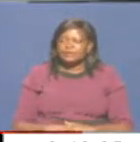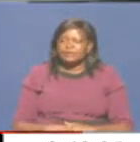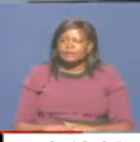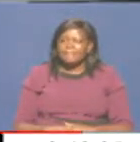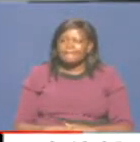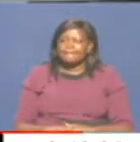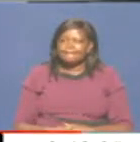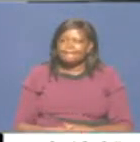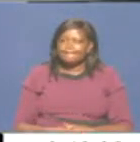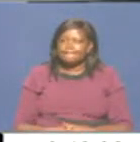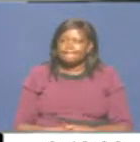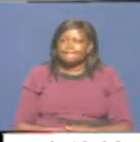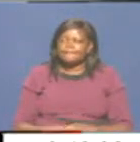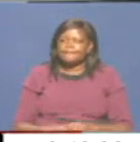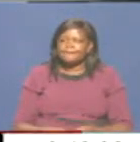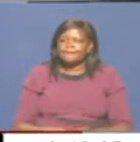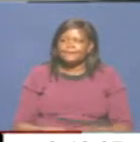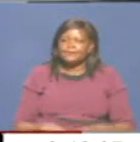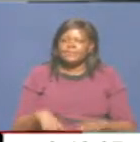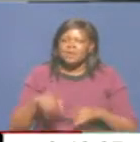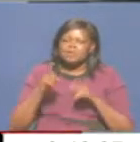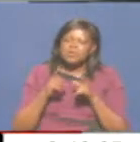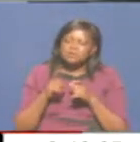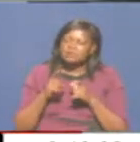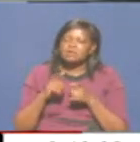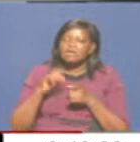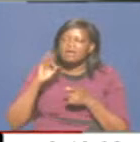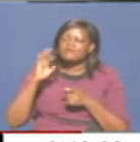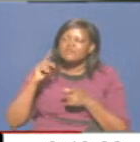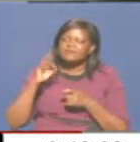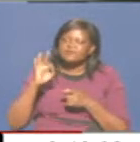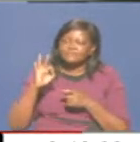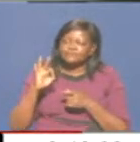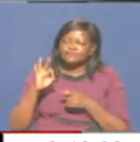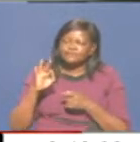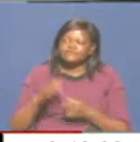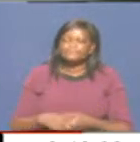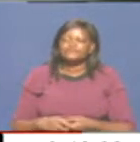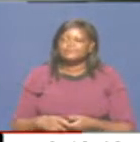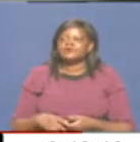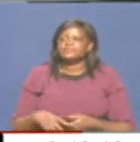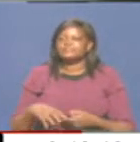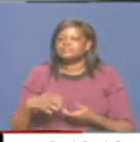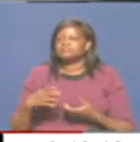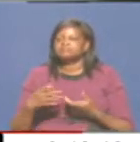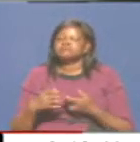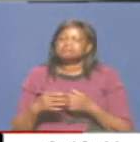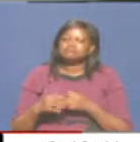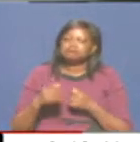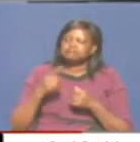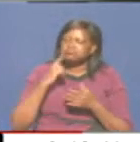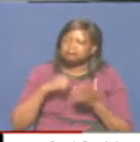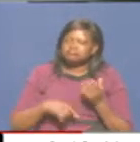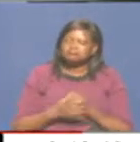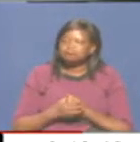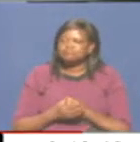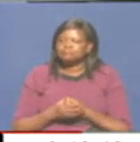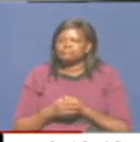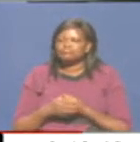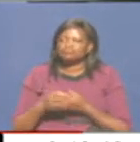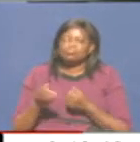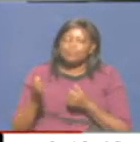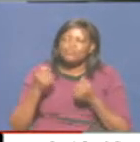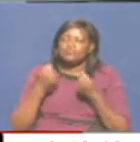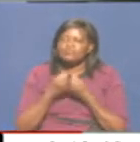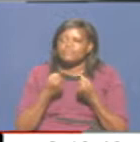Elsewhere, reigning FKF Premier League champions Tusker FC have arrived in Egypt ahead of their CAF Champions League second preliminary round return leg